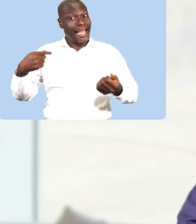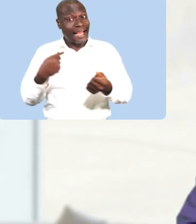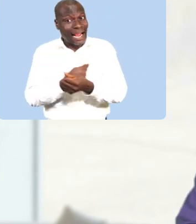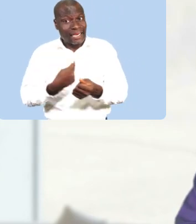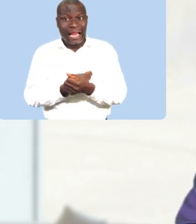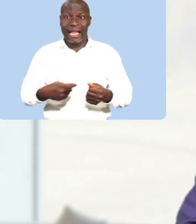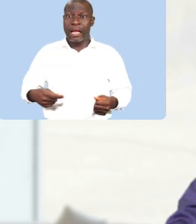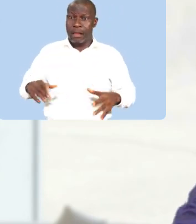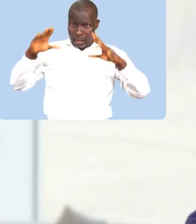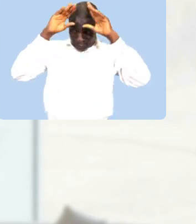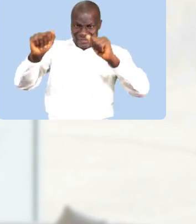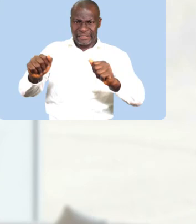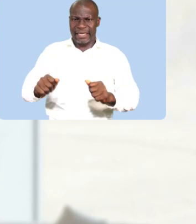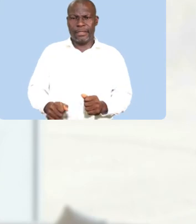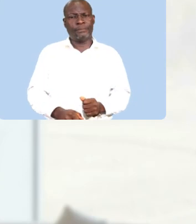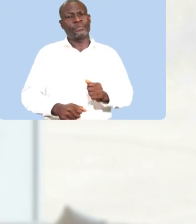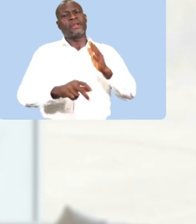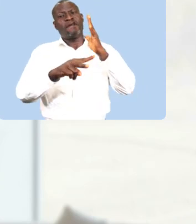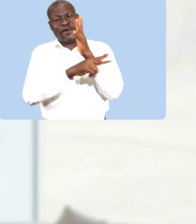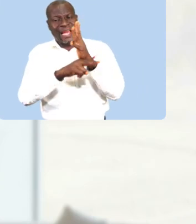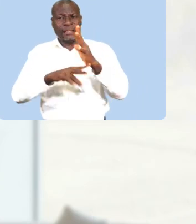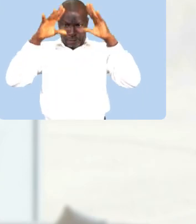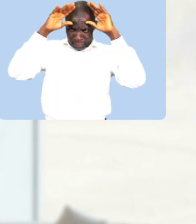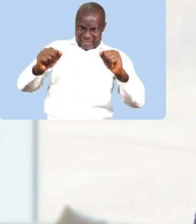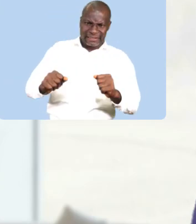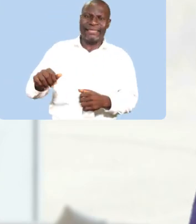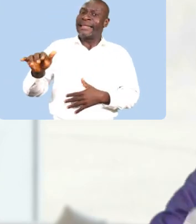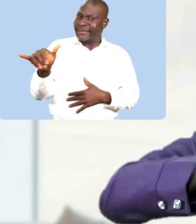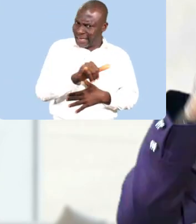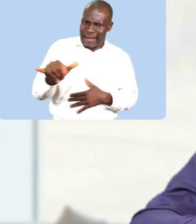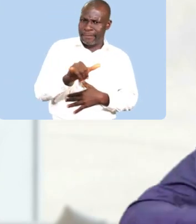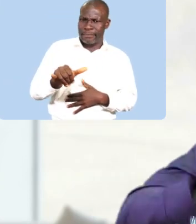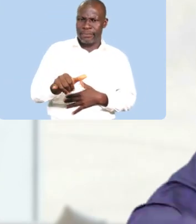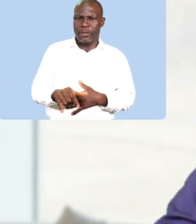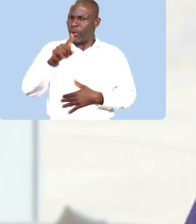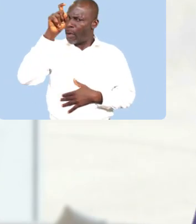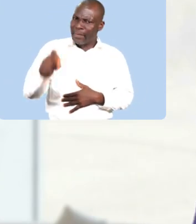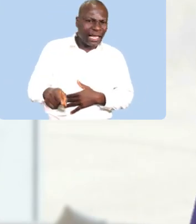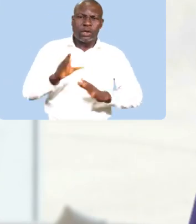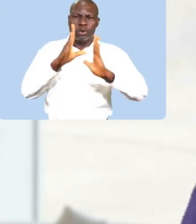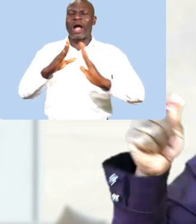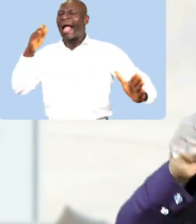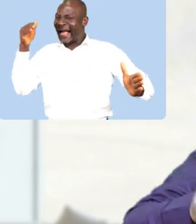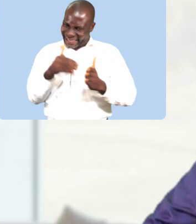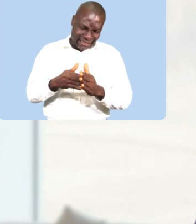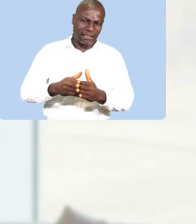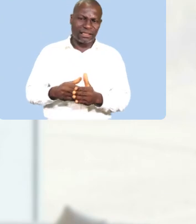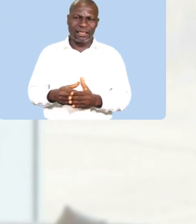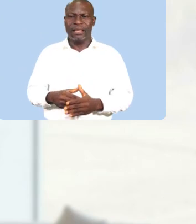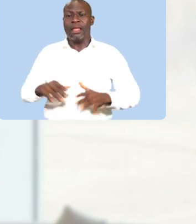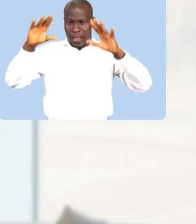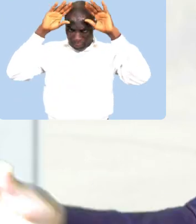no. We bi na mpesa Ghana vice president ye. Sa esi e wo Poland. President wo te